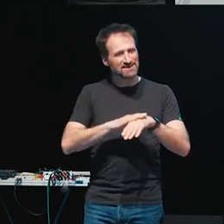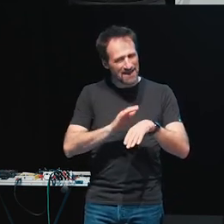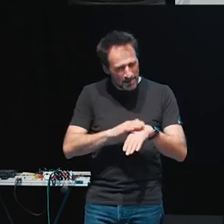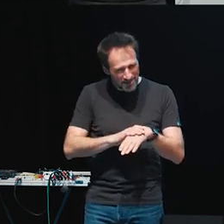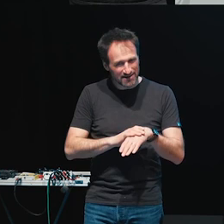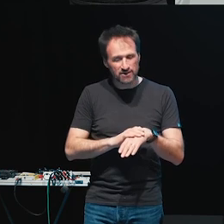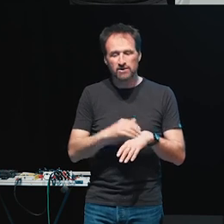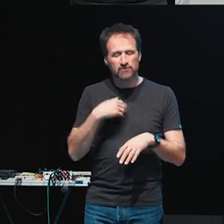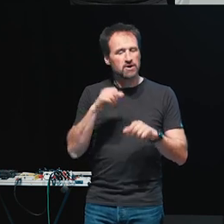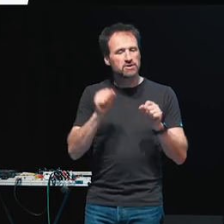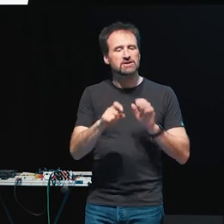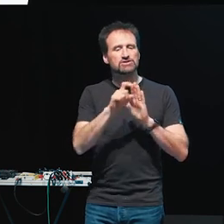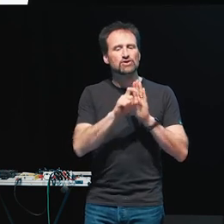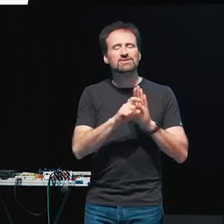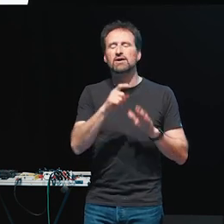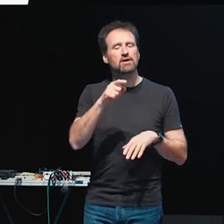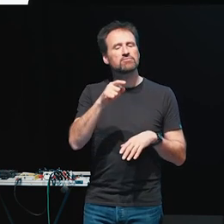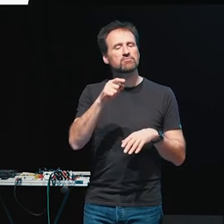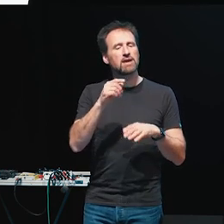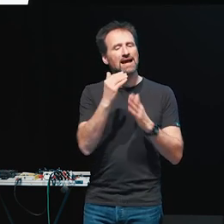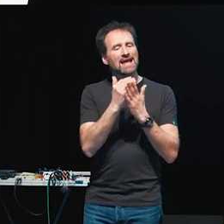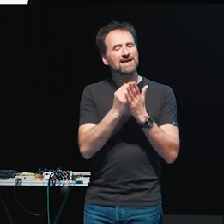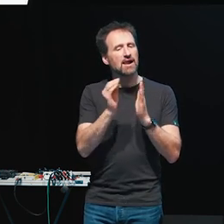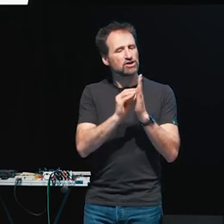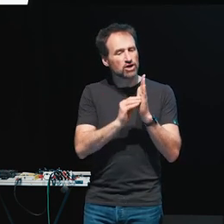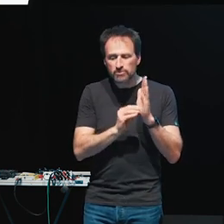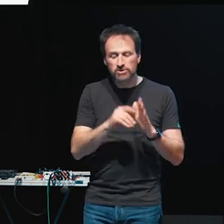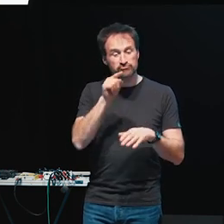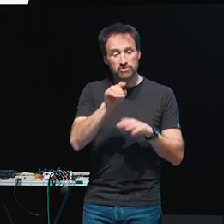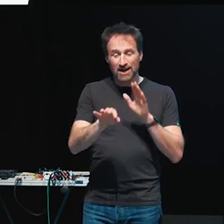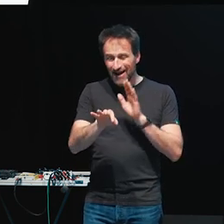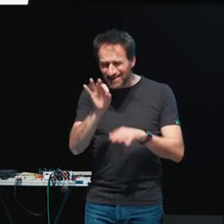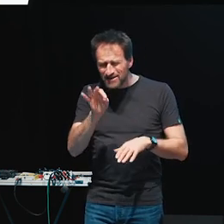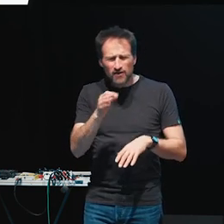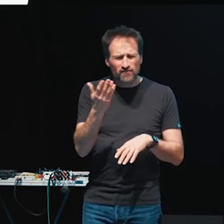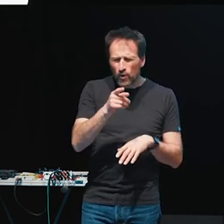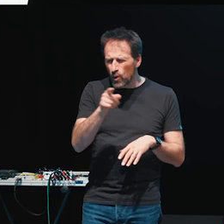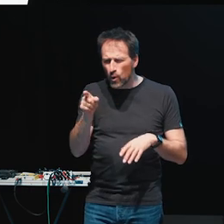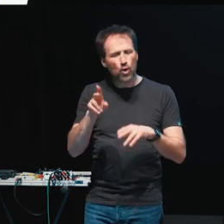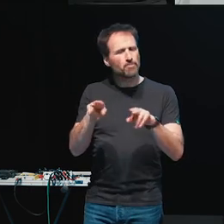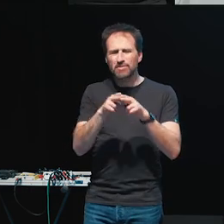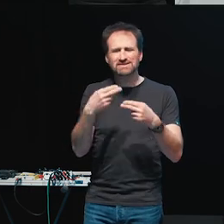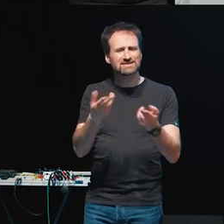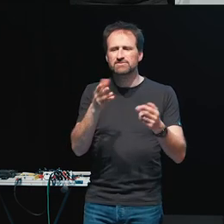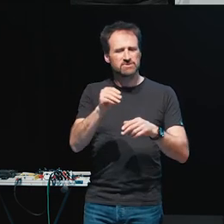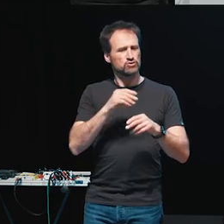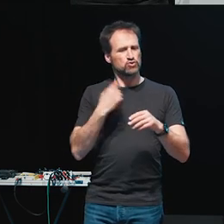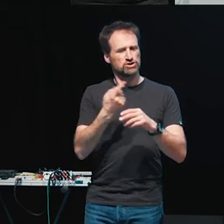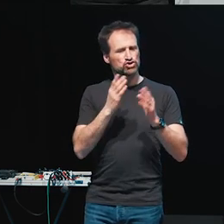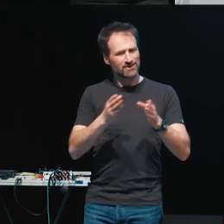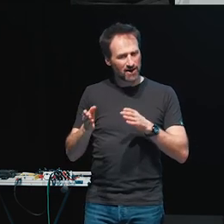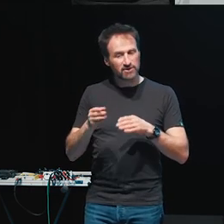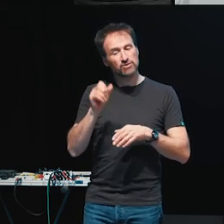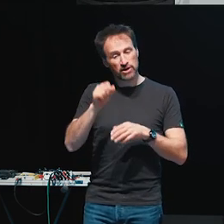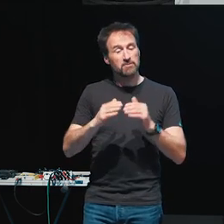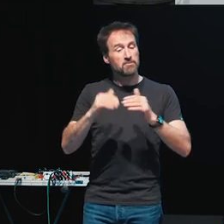write a stricter rule that actually detects when we're trying to do something that is not according to the standard, and we can just fail your build,